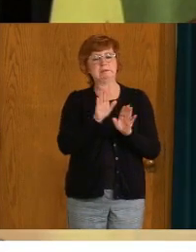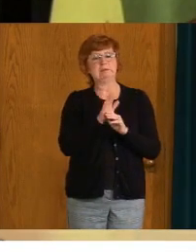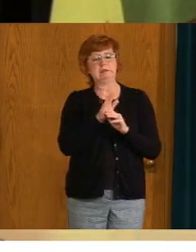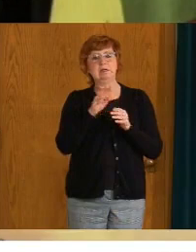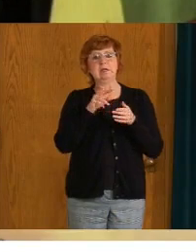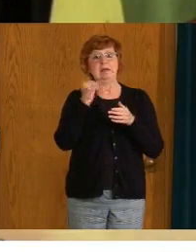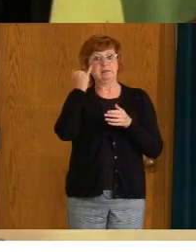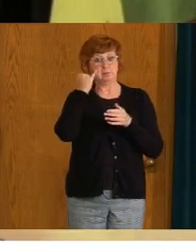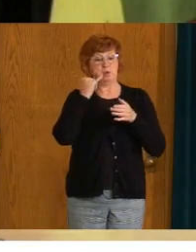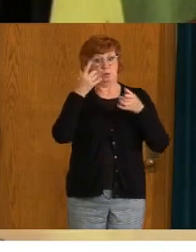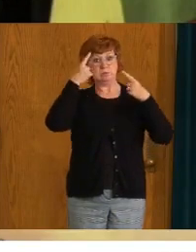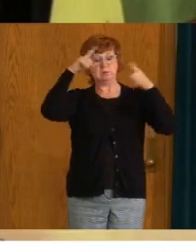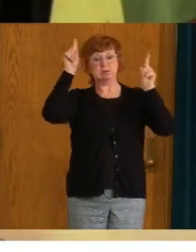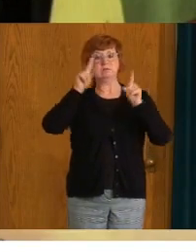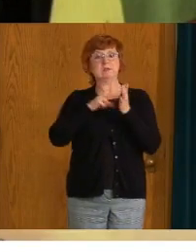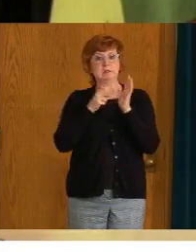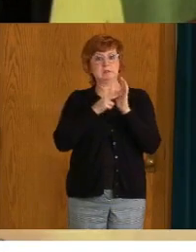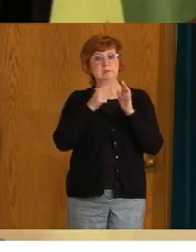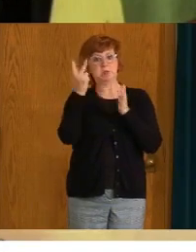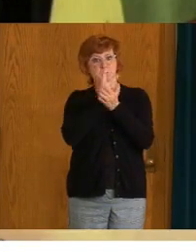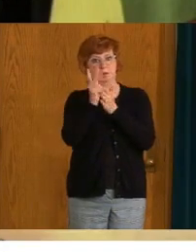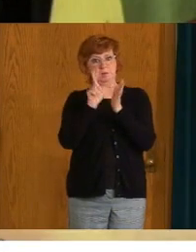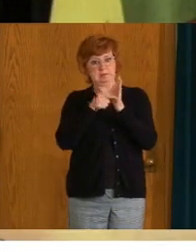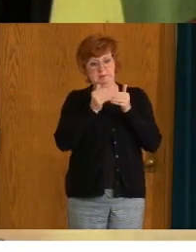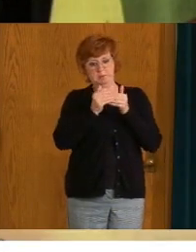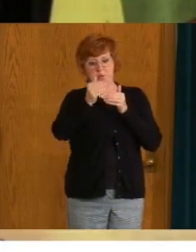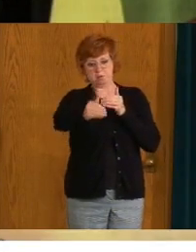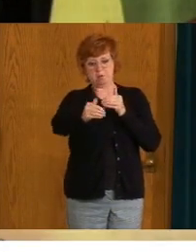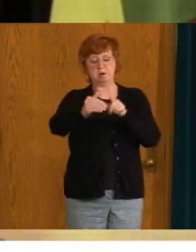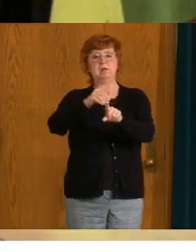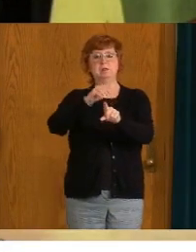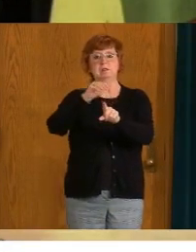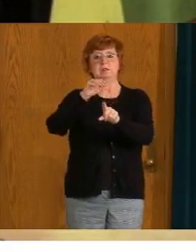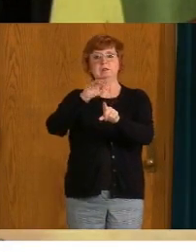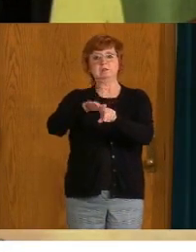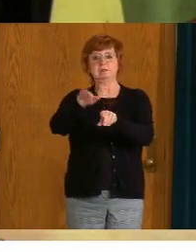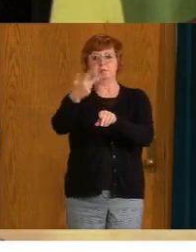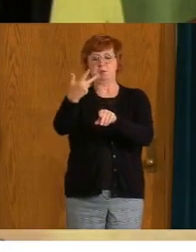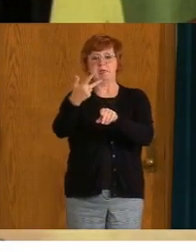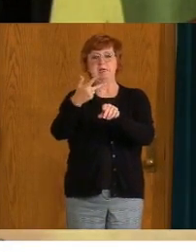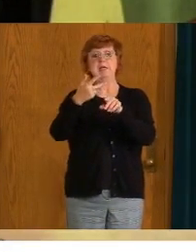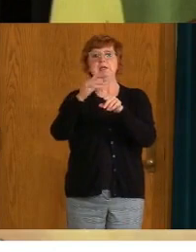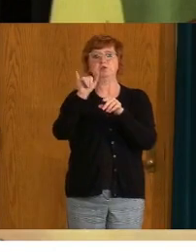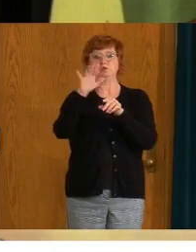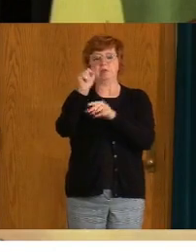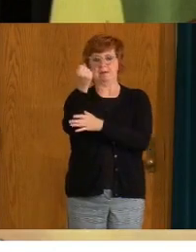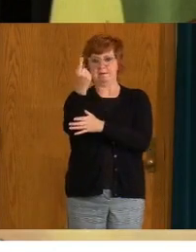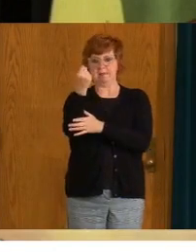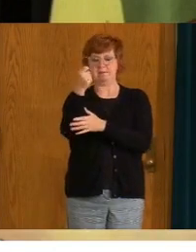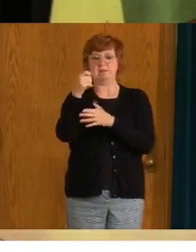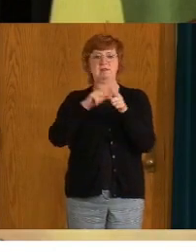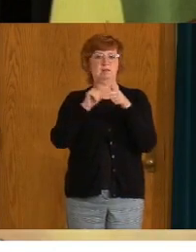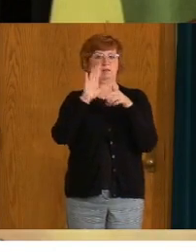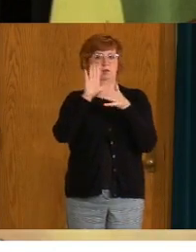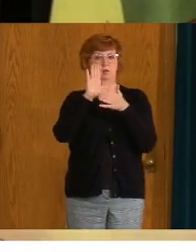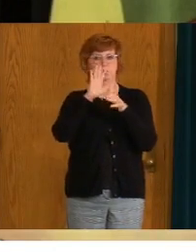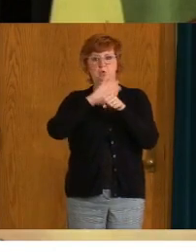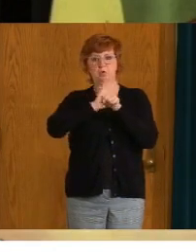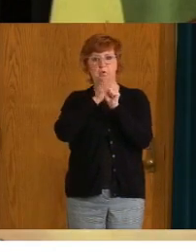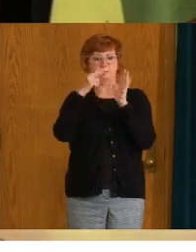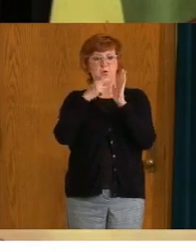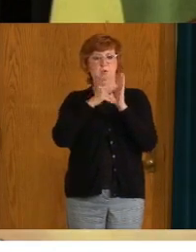July the 11th. And when step 3 starts, most COVID restrictions are then removed. And when 70% of all